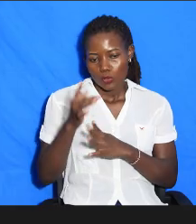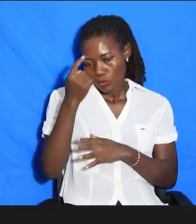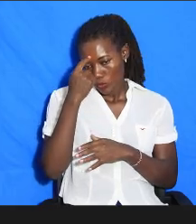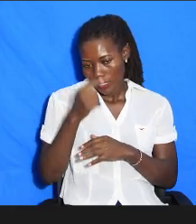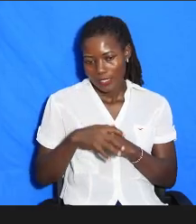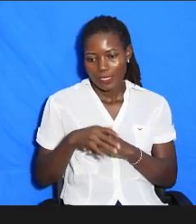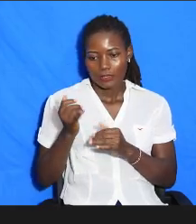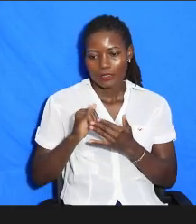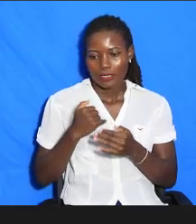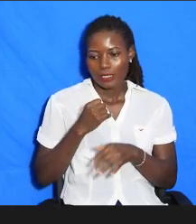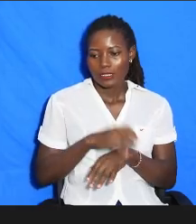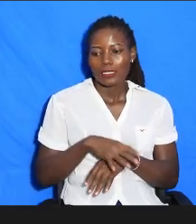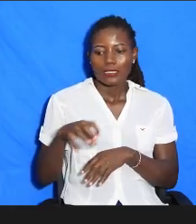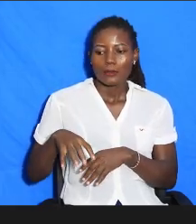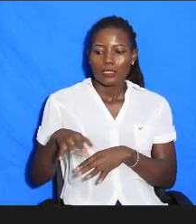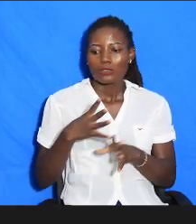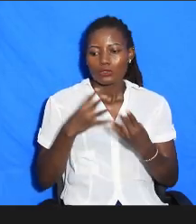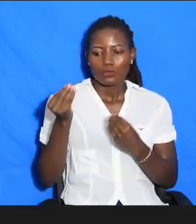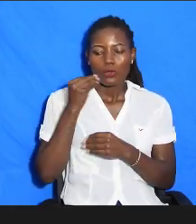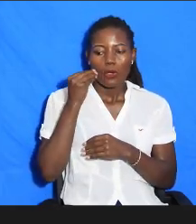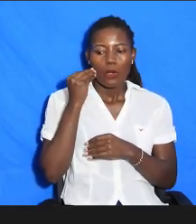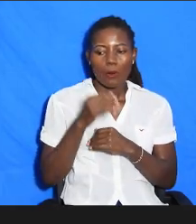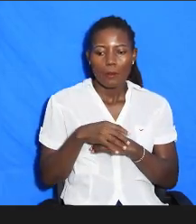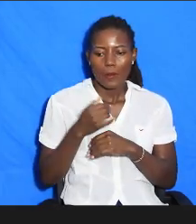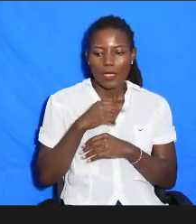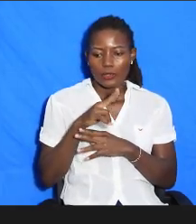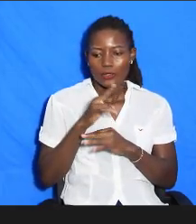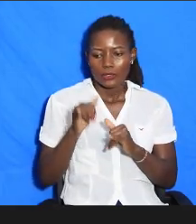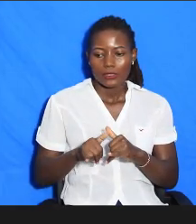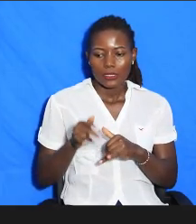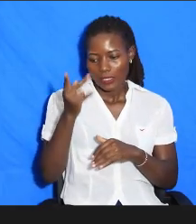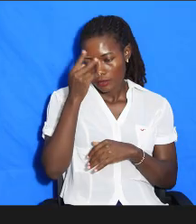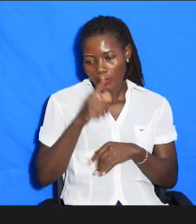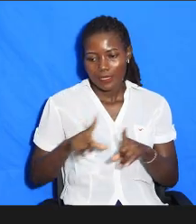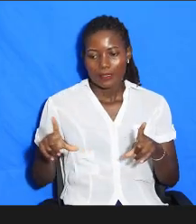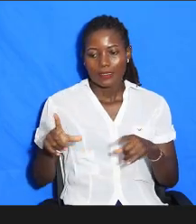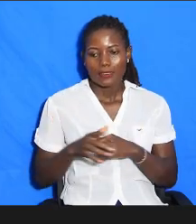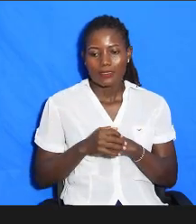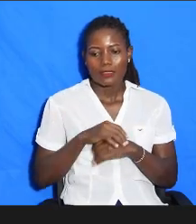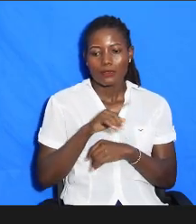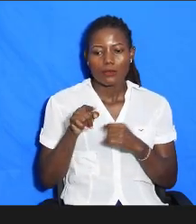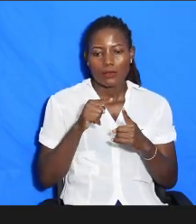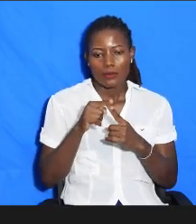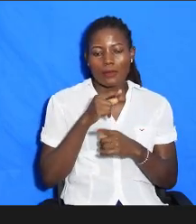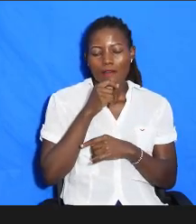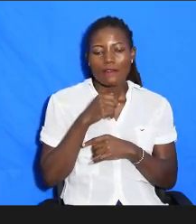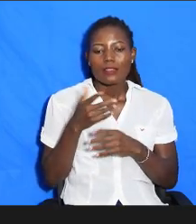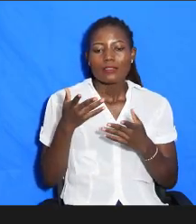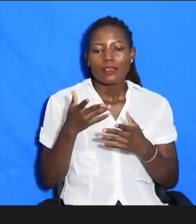matatu to go home because I used to live at Parkland. That's where we used to stay, where my dad used to stay.